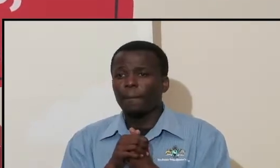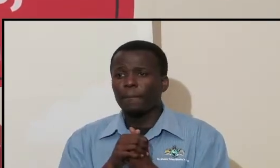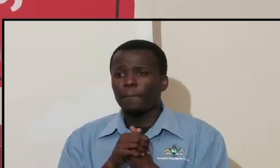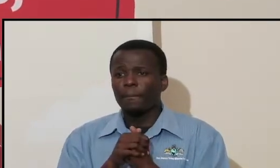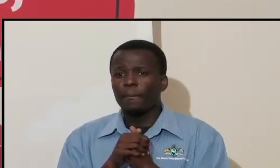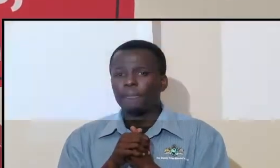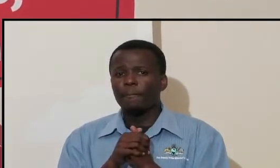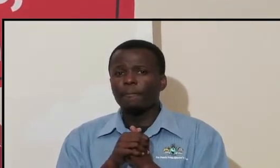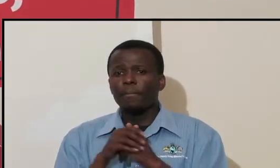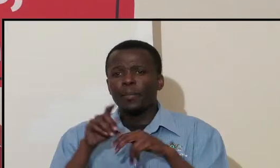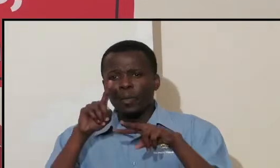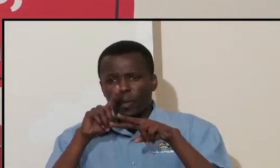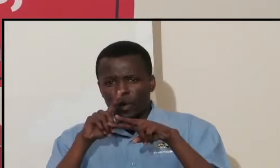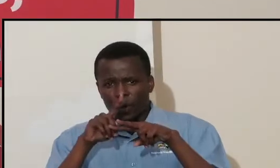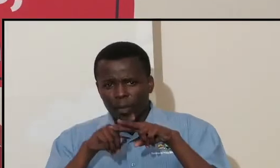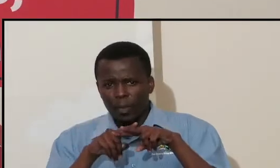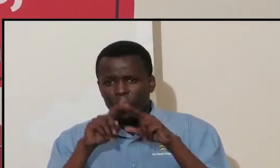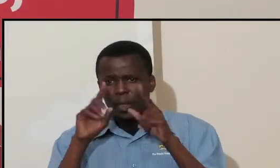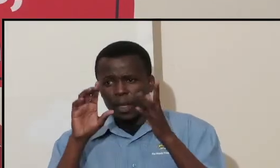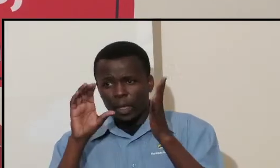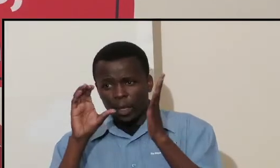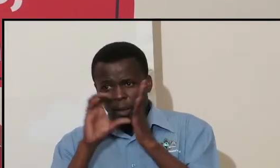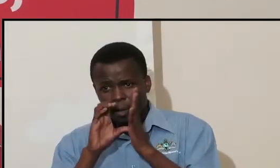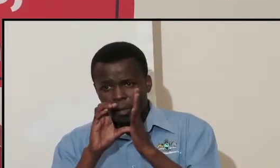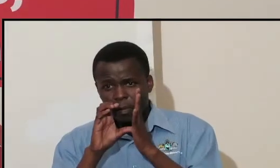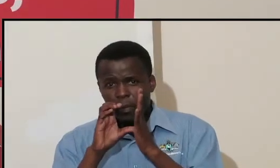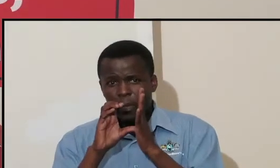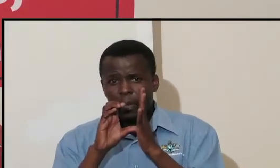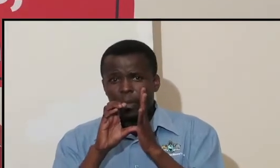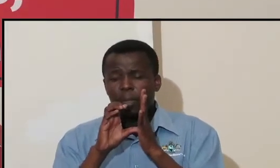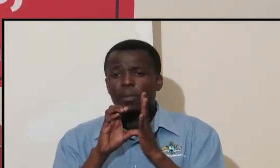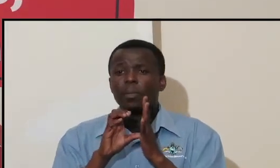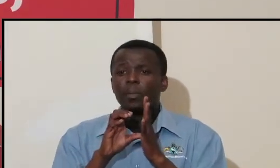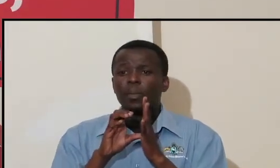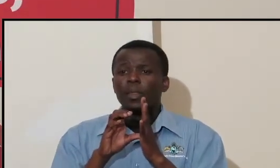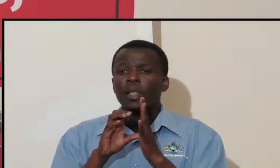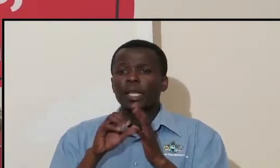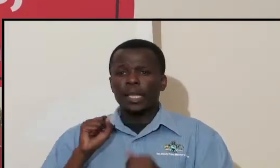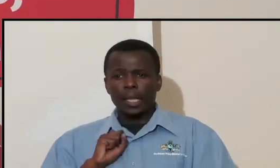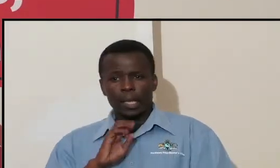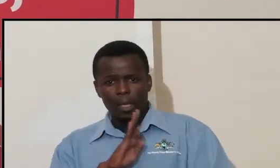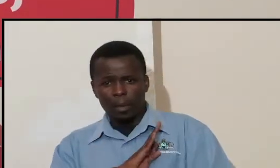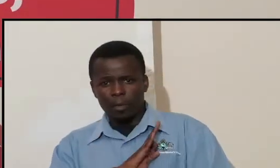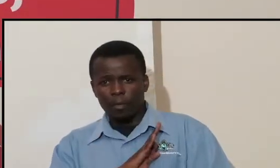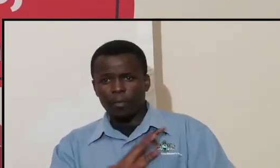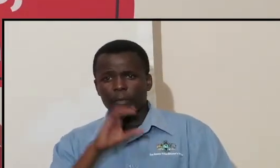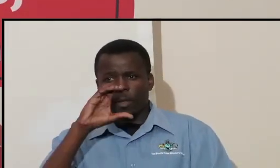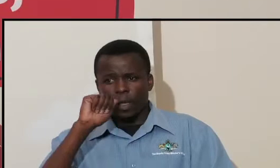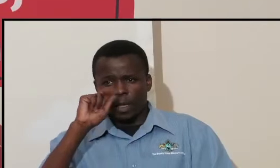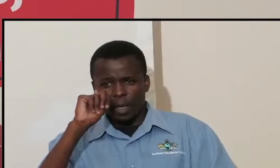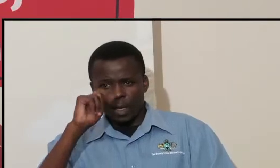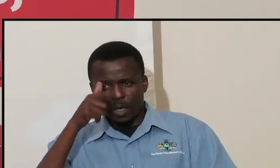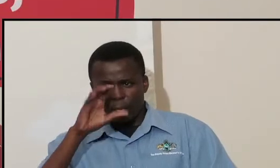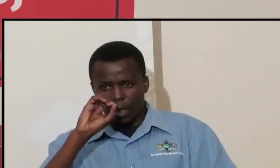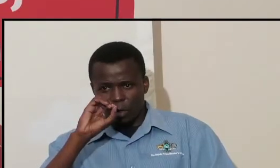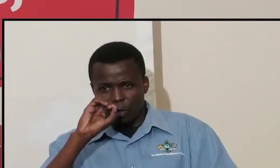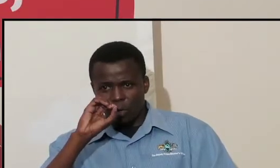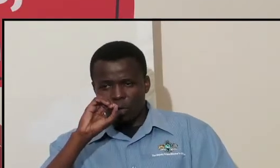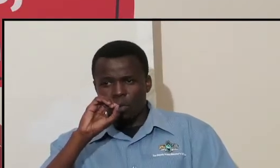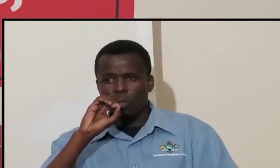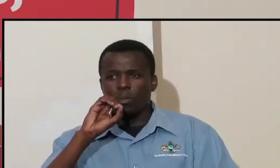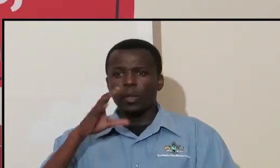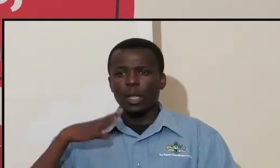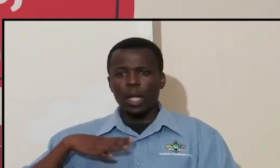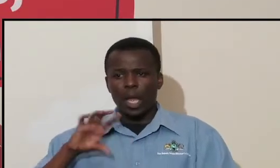Nature Council and management and staff, Kango Director and civil society